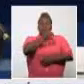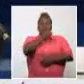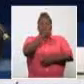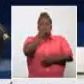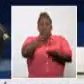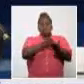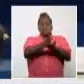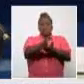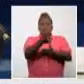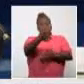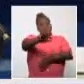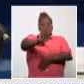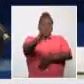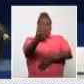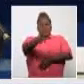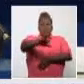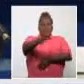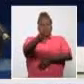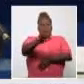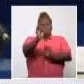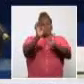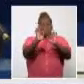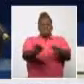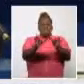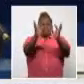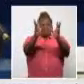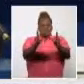6,667 Cubans residing abroad, and